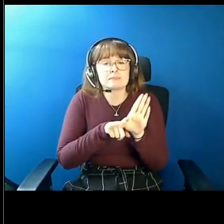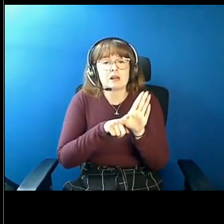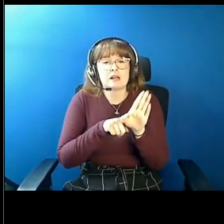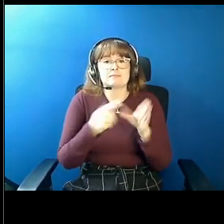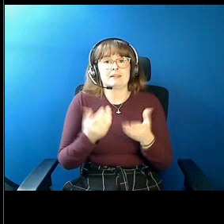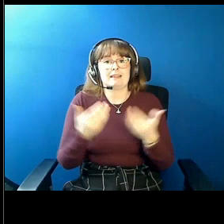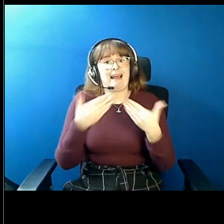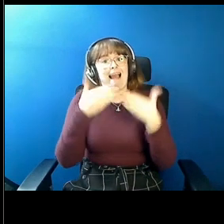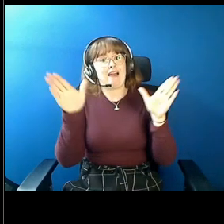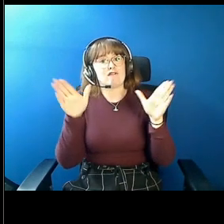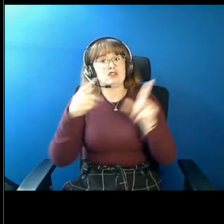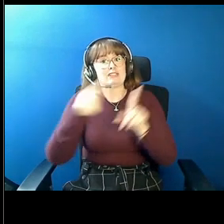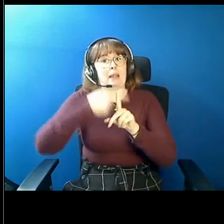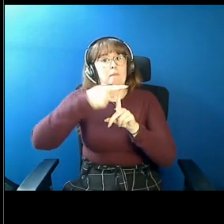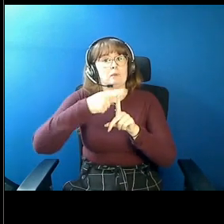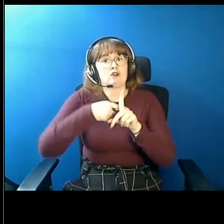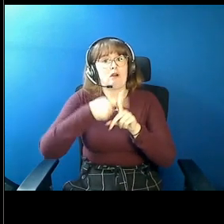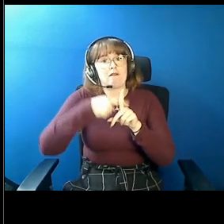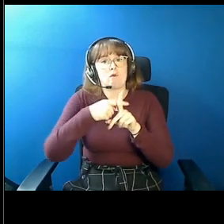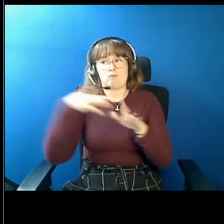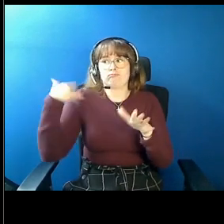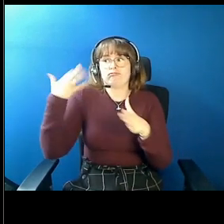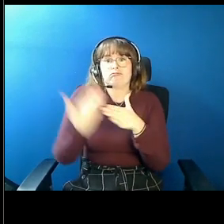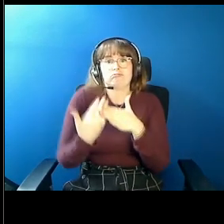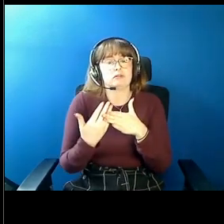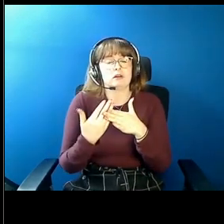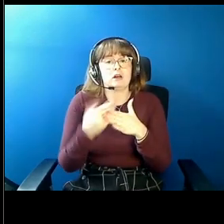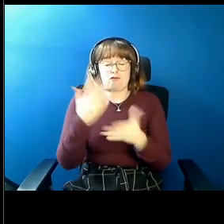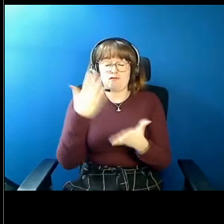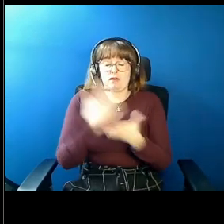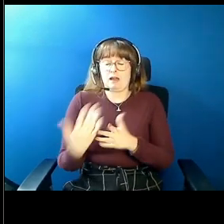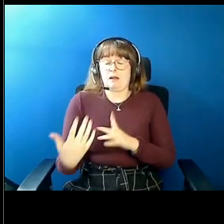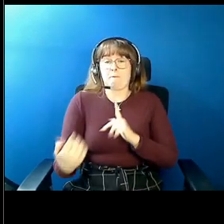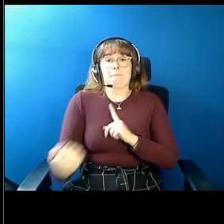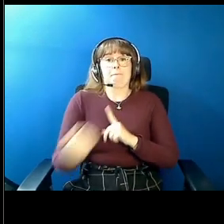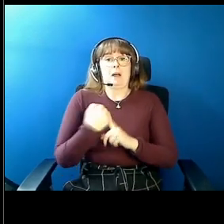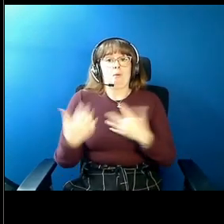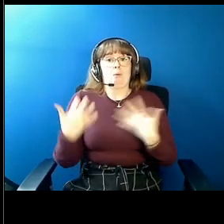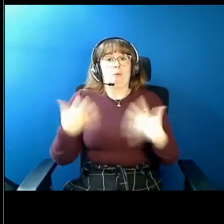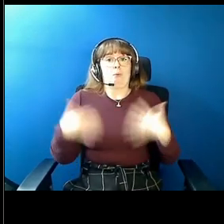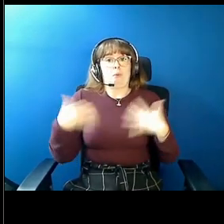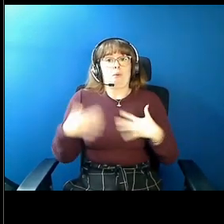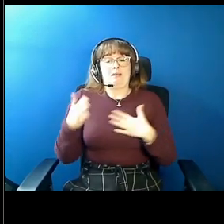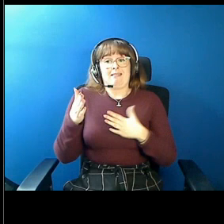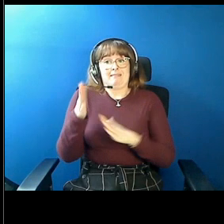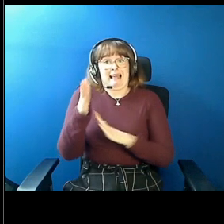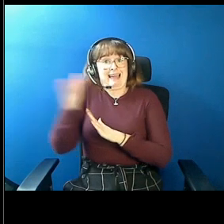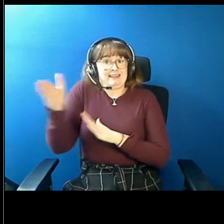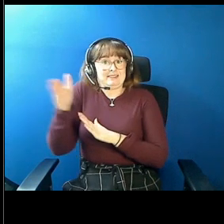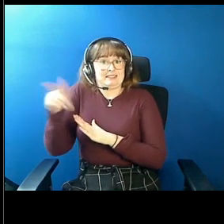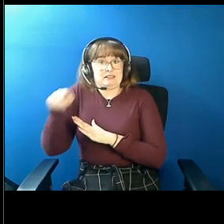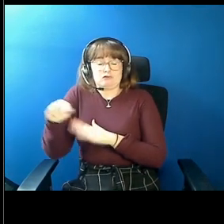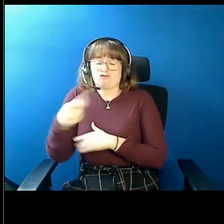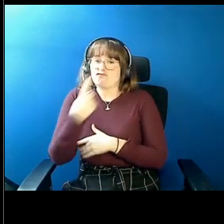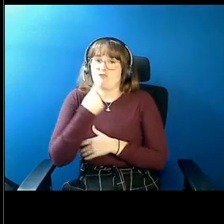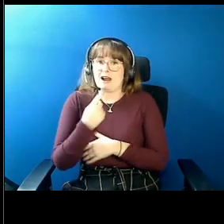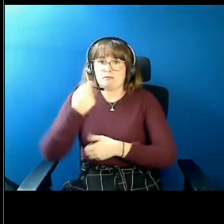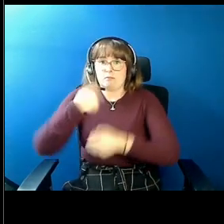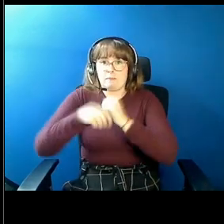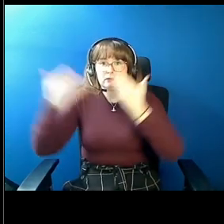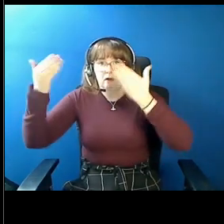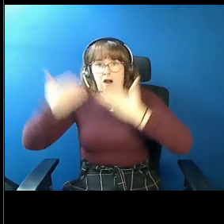temperature across the last couple of 100 years. And what is really stark is that end section where we're suddenly getting redder and redder and redder and